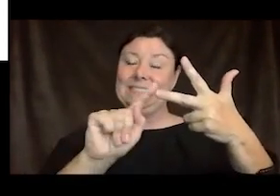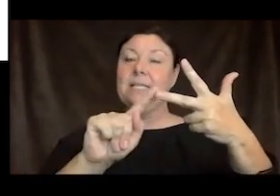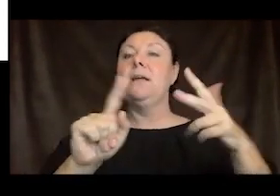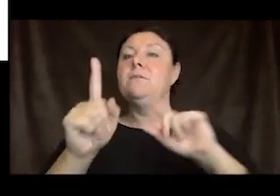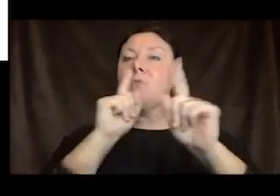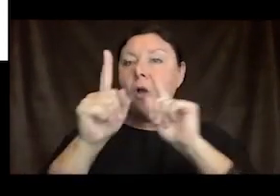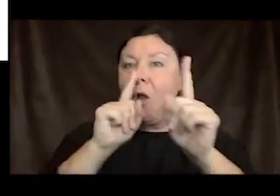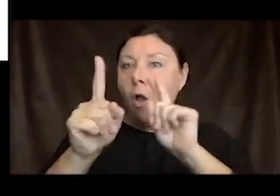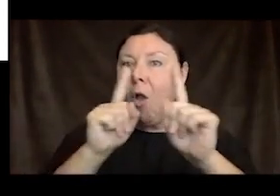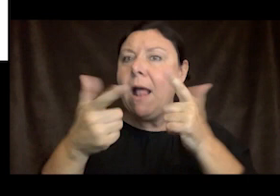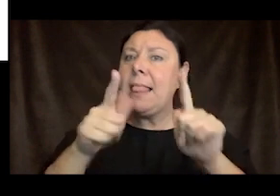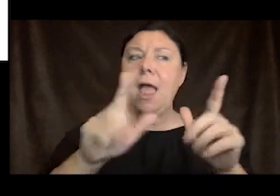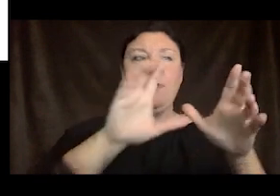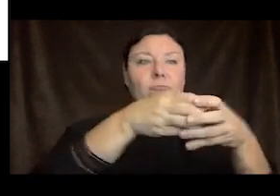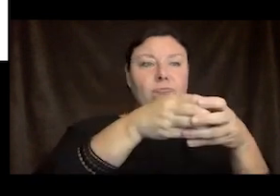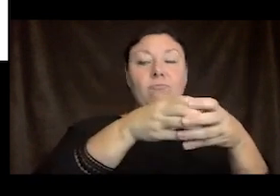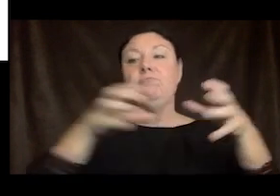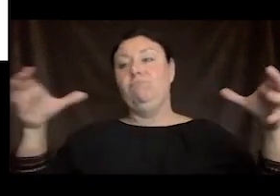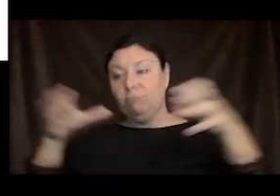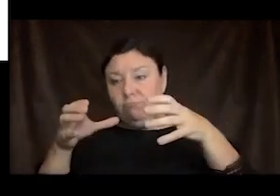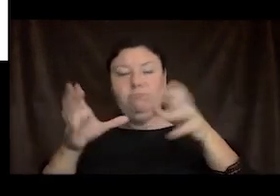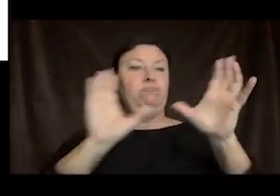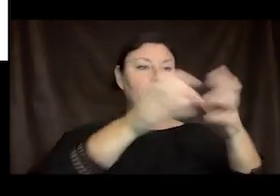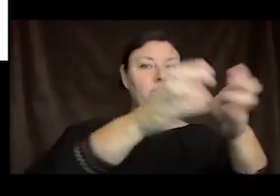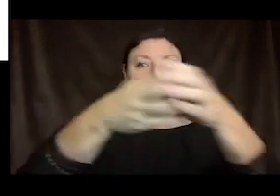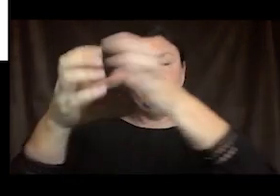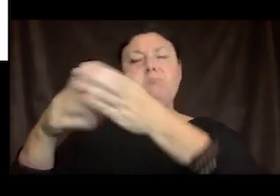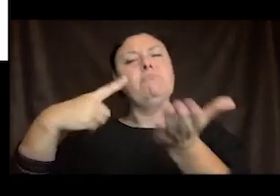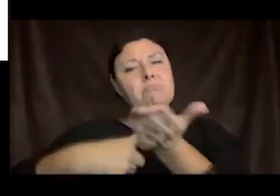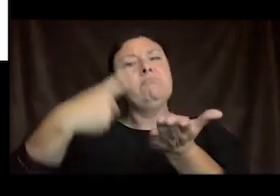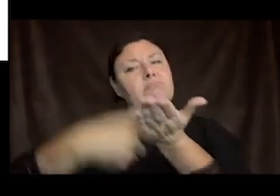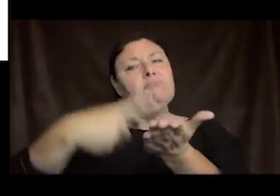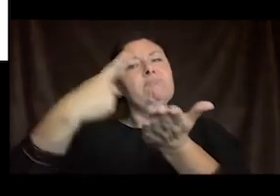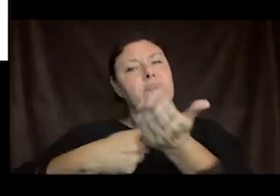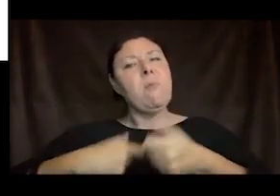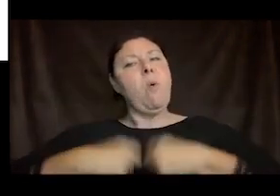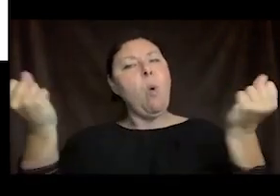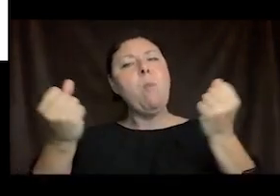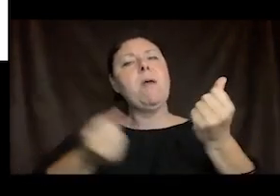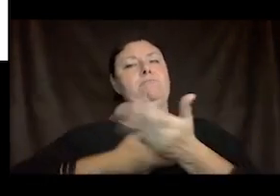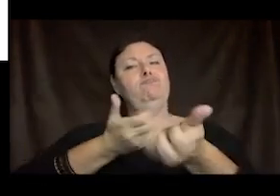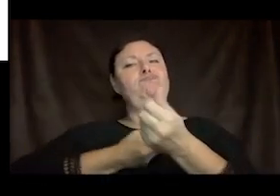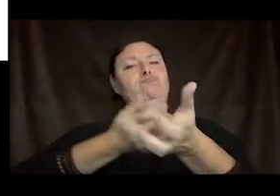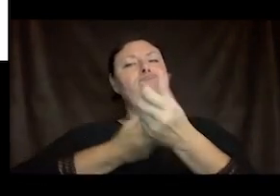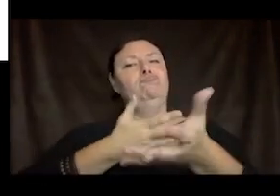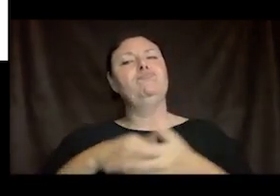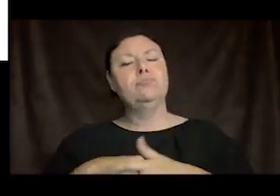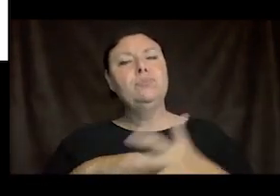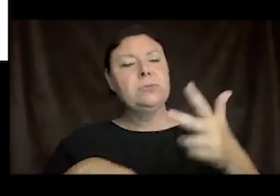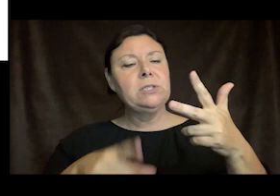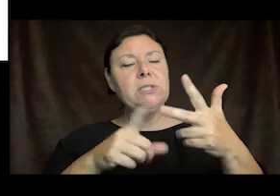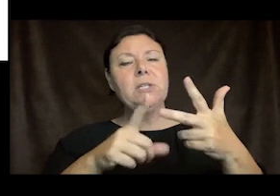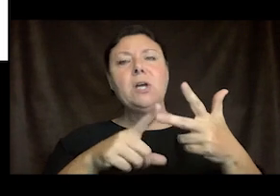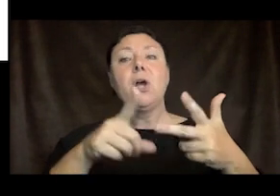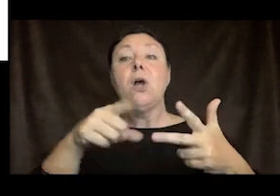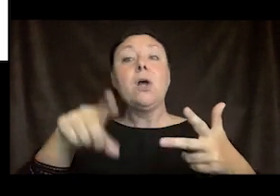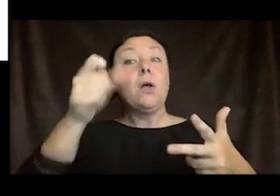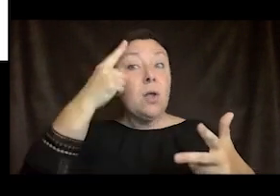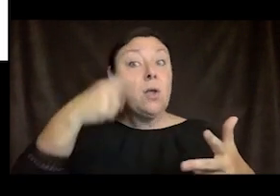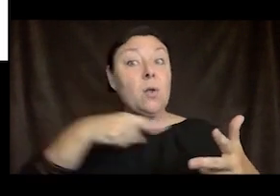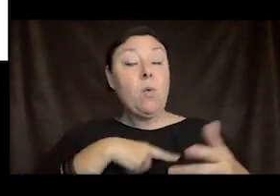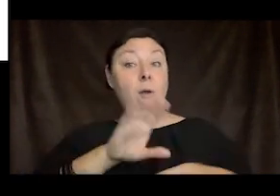all the time, allowing them to discuss and discuss and discuss those issues. But here's the key point, not forcing them to